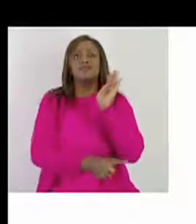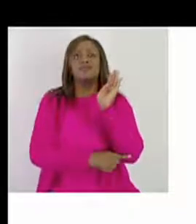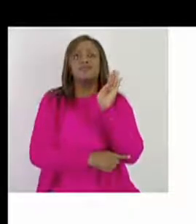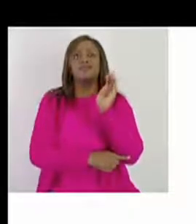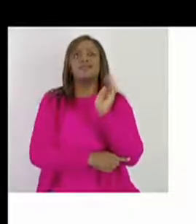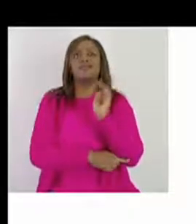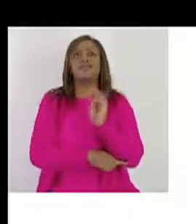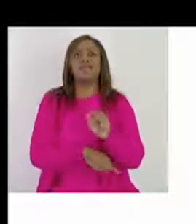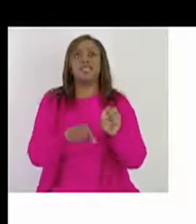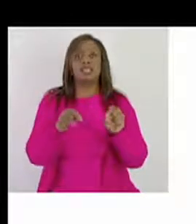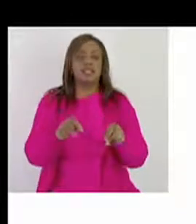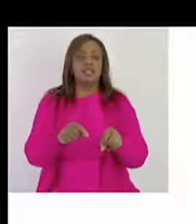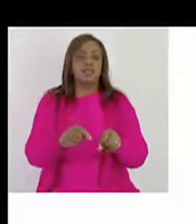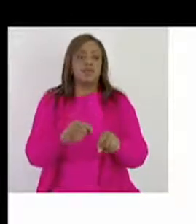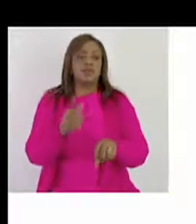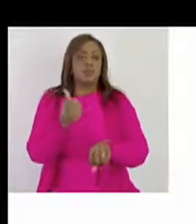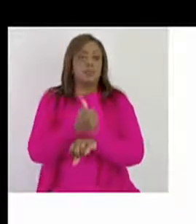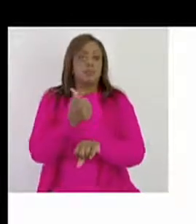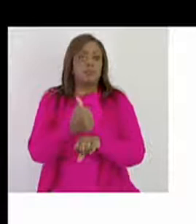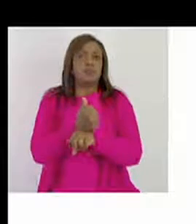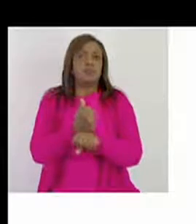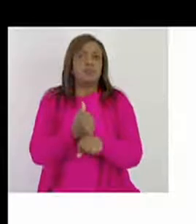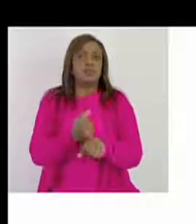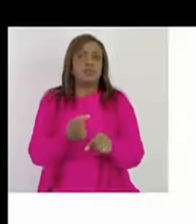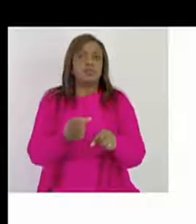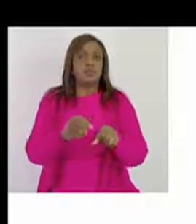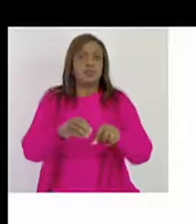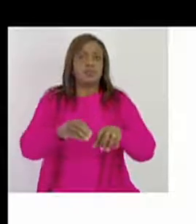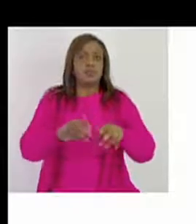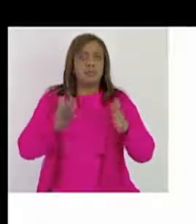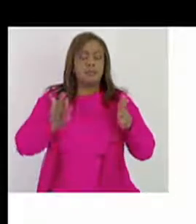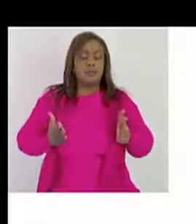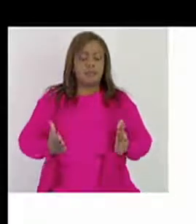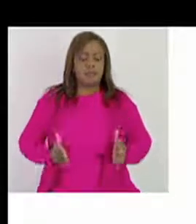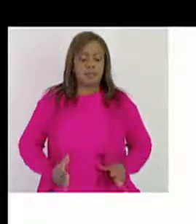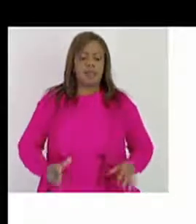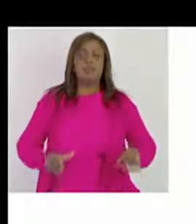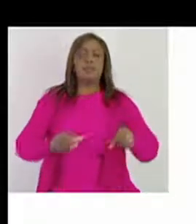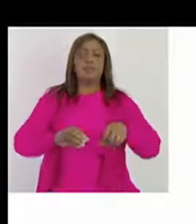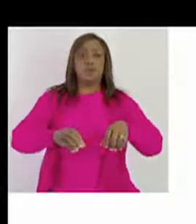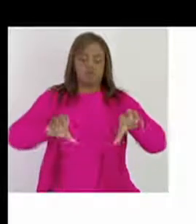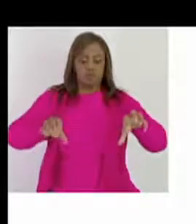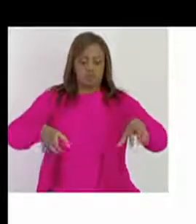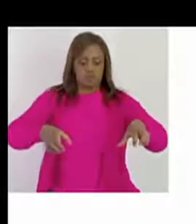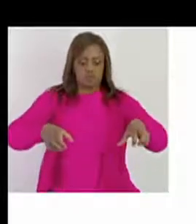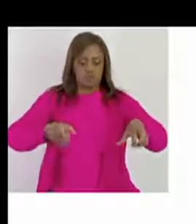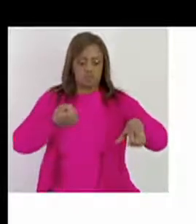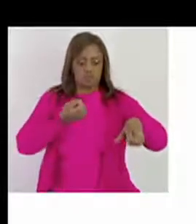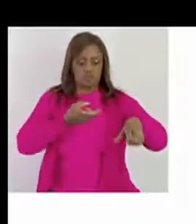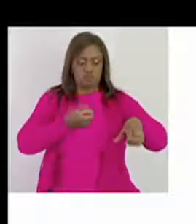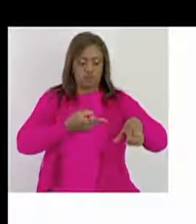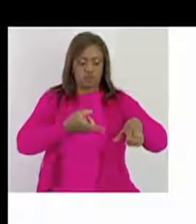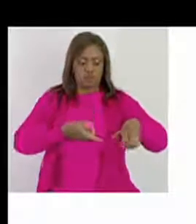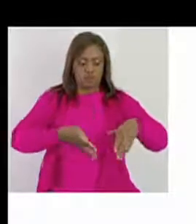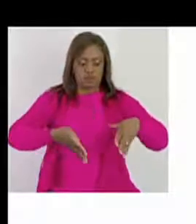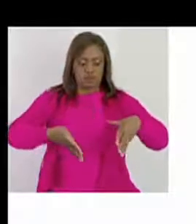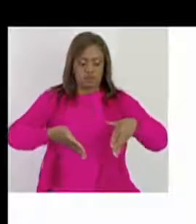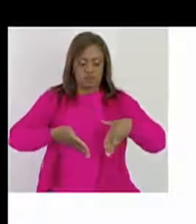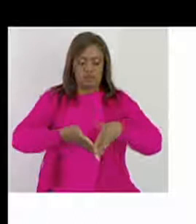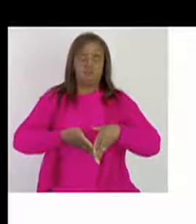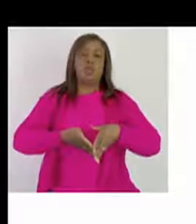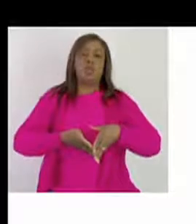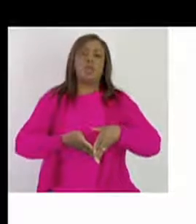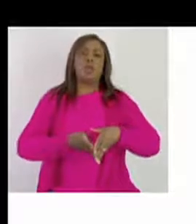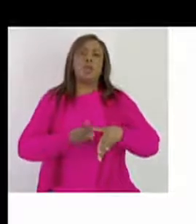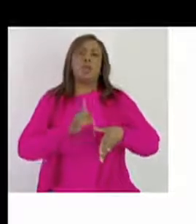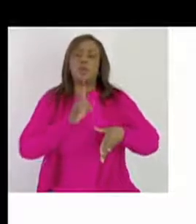is created by periodically releasing an egg from the ovary in an environment capable of developing it into